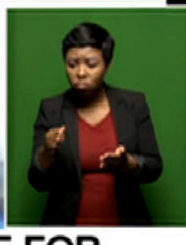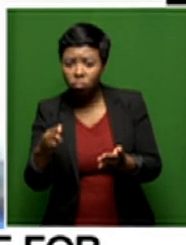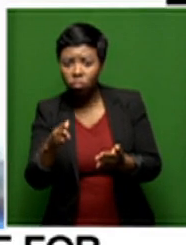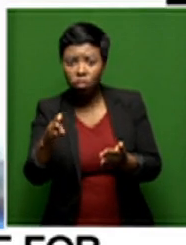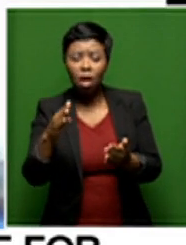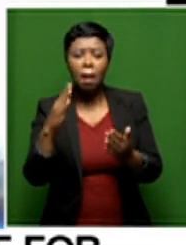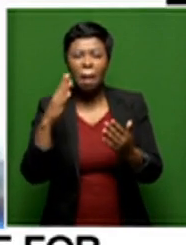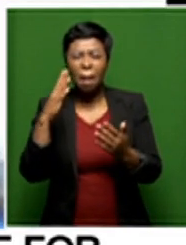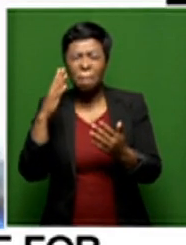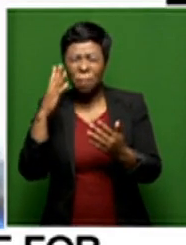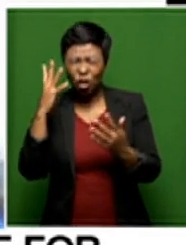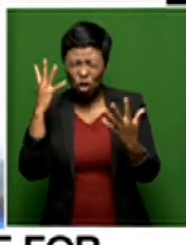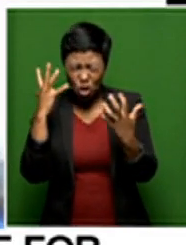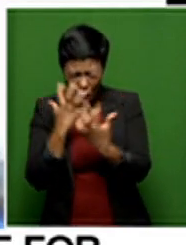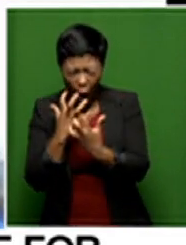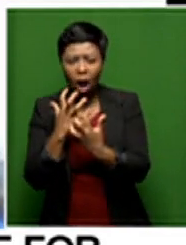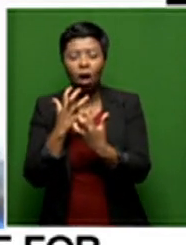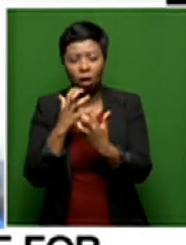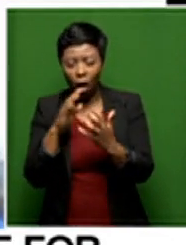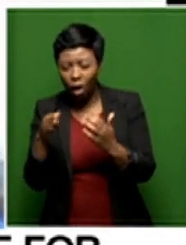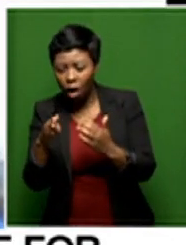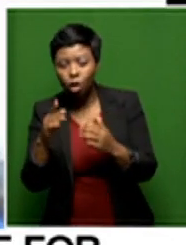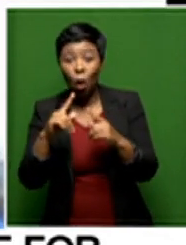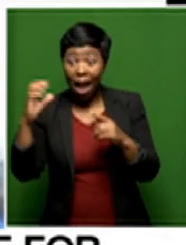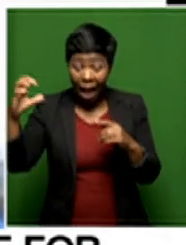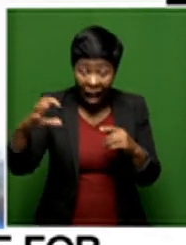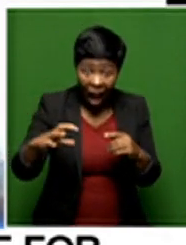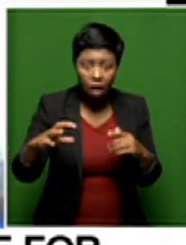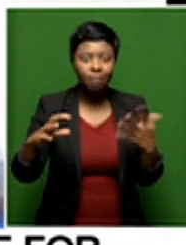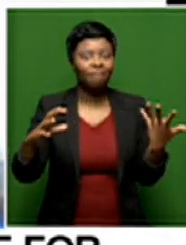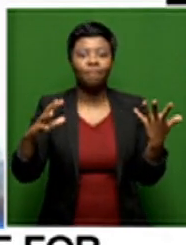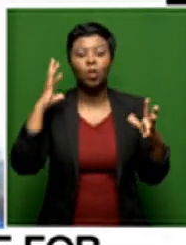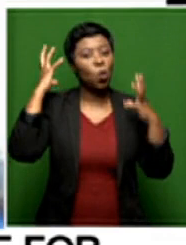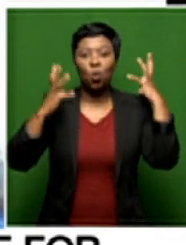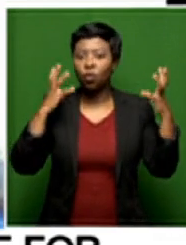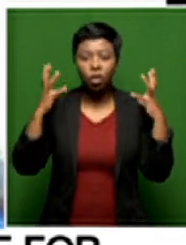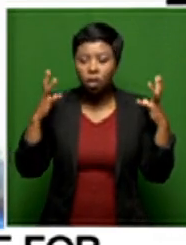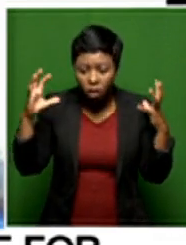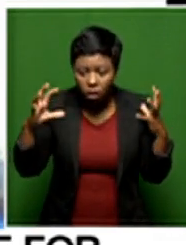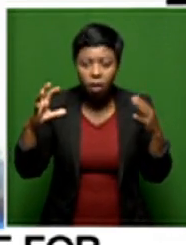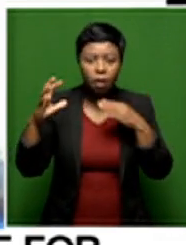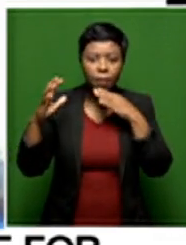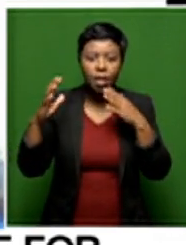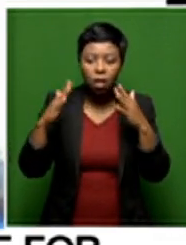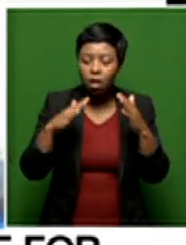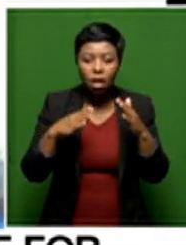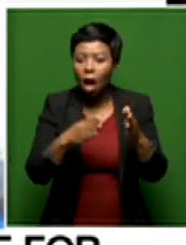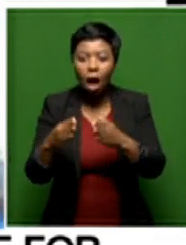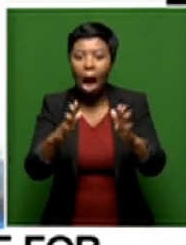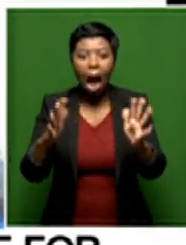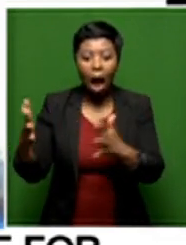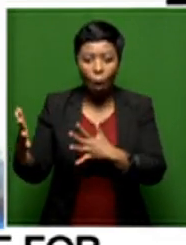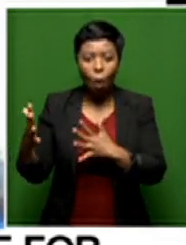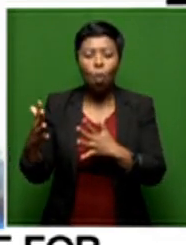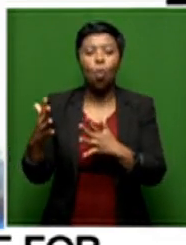pitch black darkness. And so any light is going to be confusing to them. It messes up with